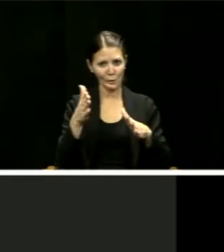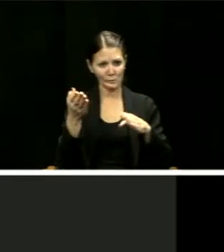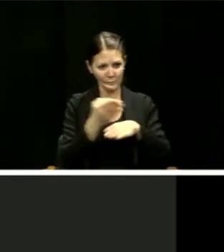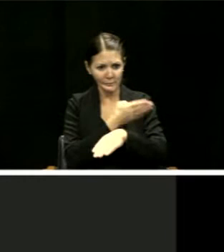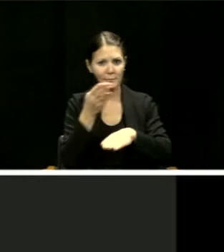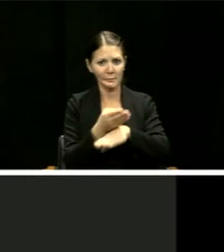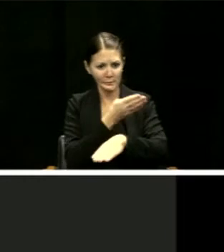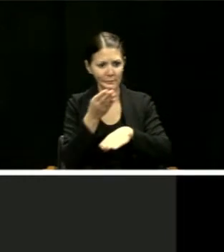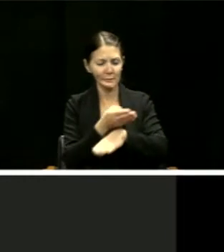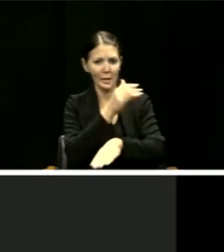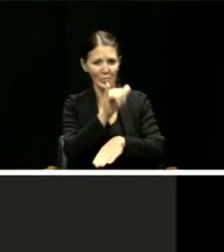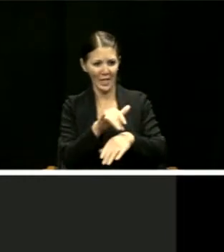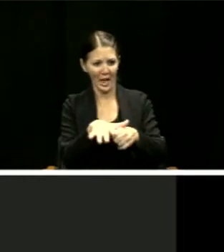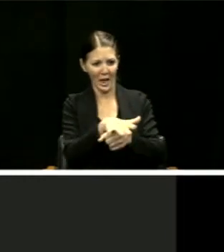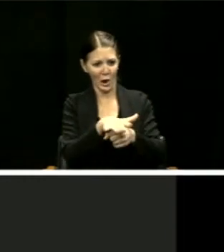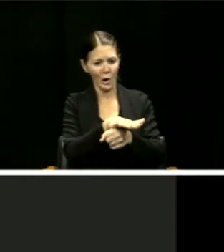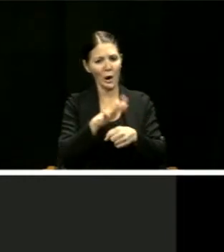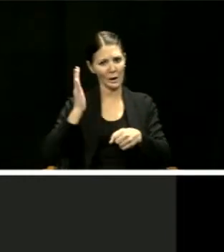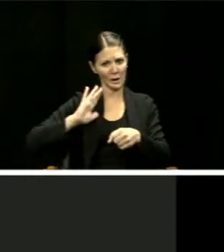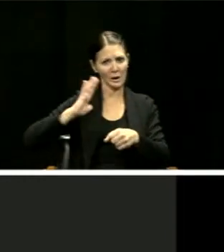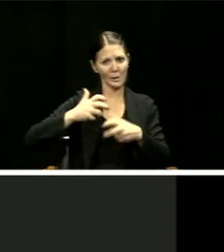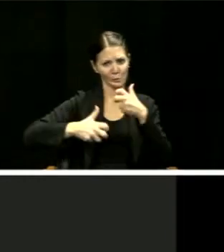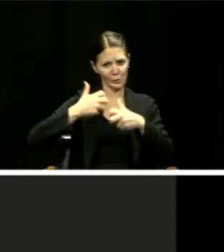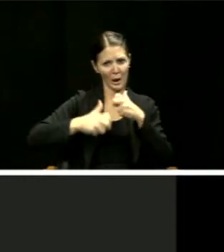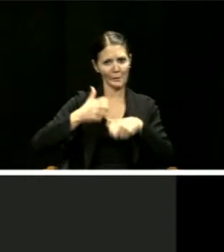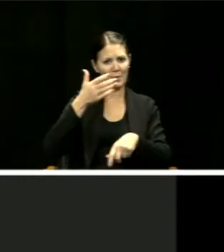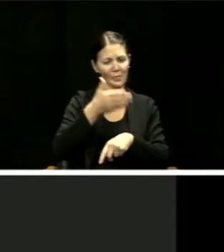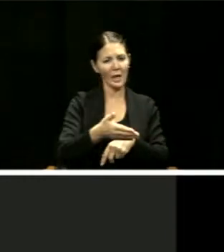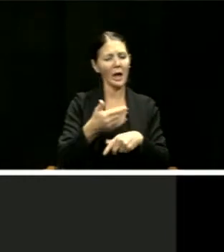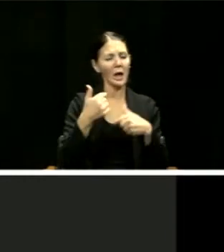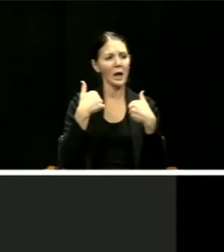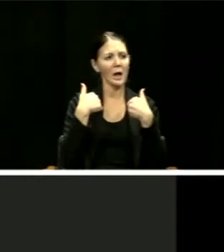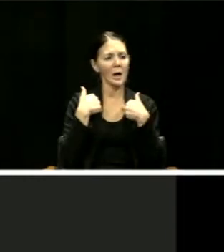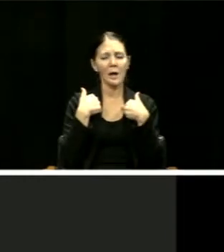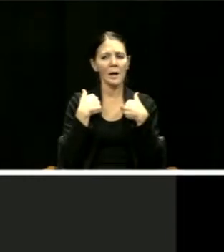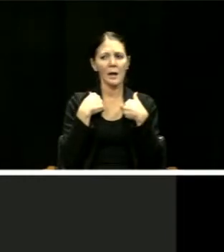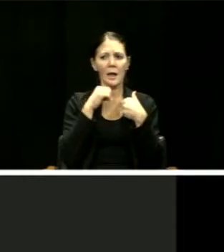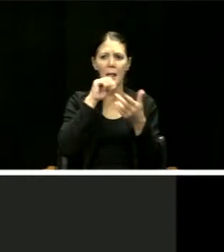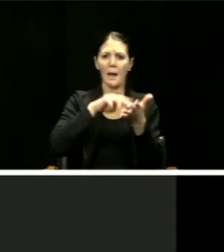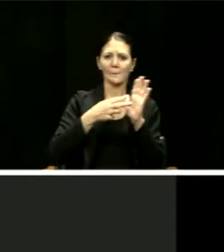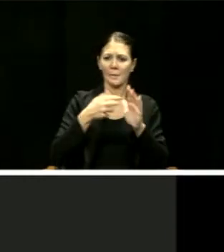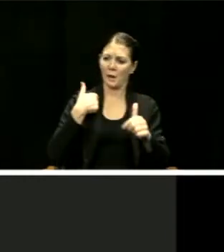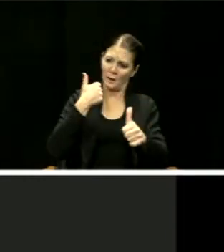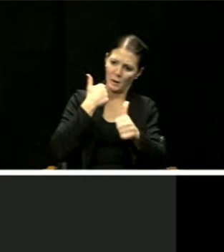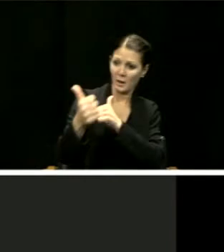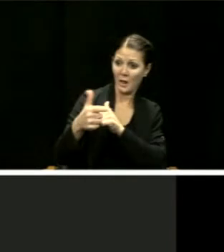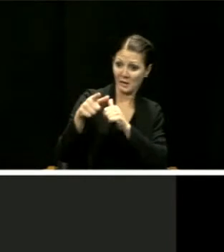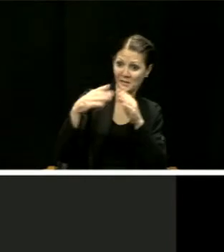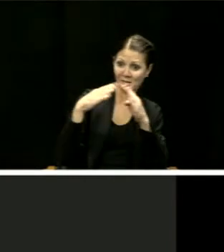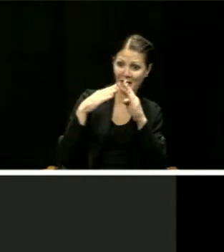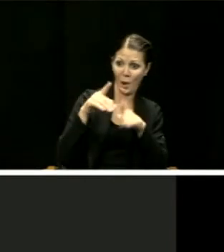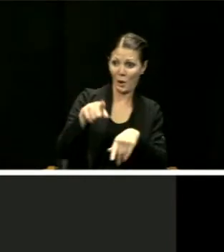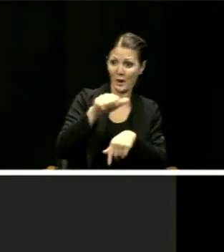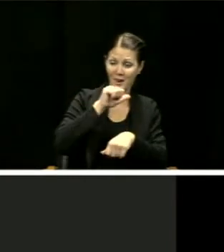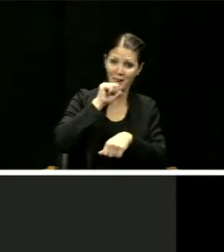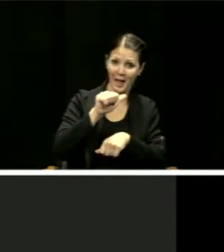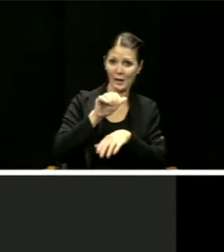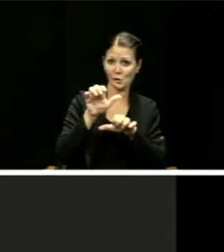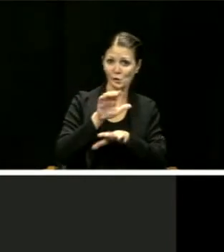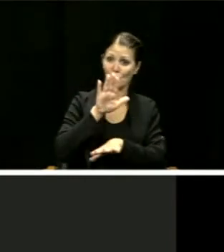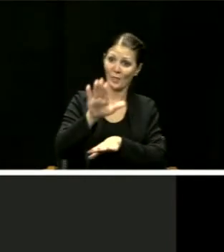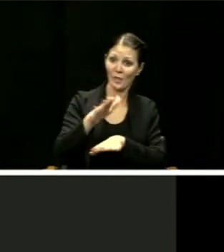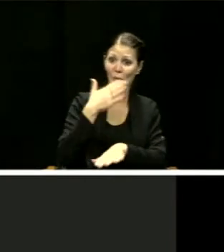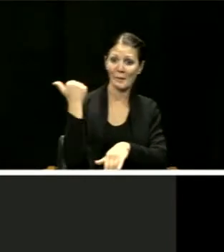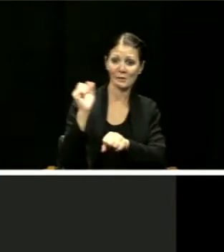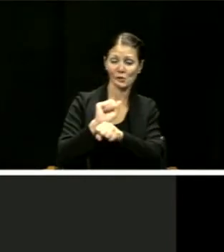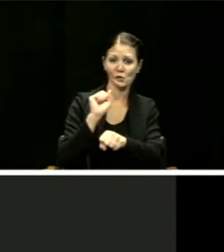there were areas where they had problems back there. So again, I'm not accusing the town of not trying to do what they, in the best